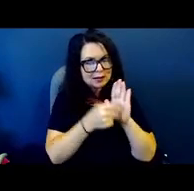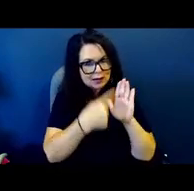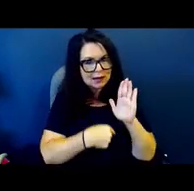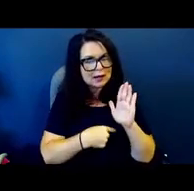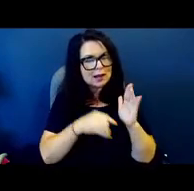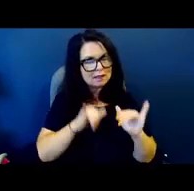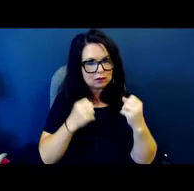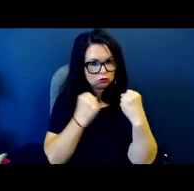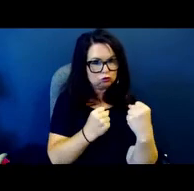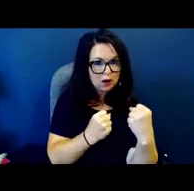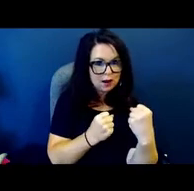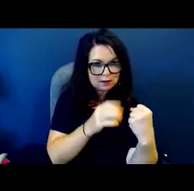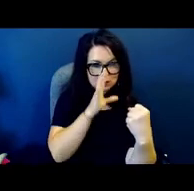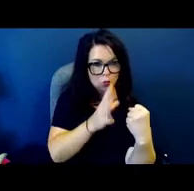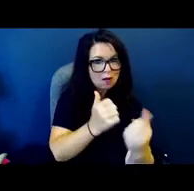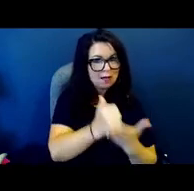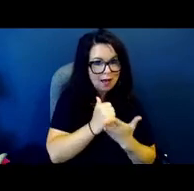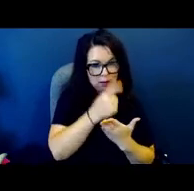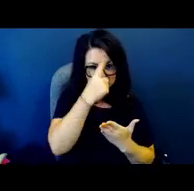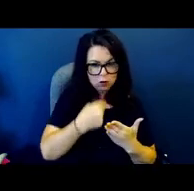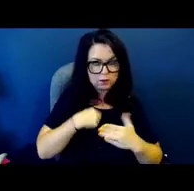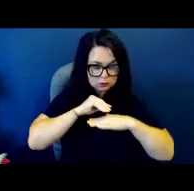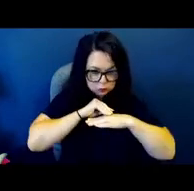affect change.